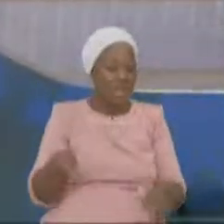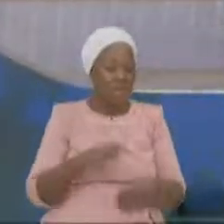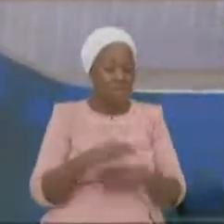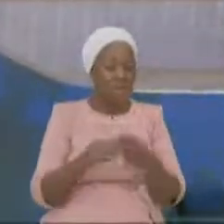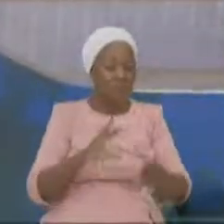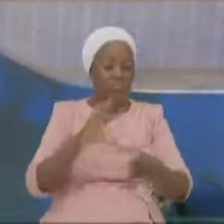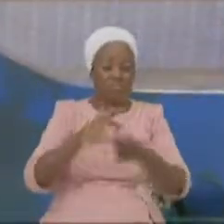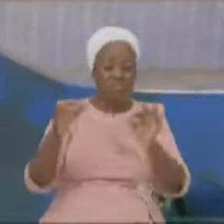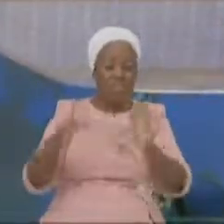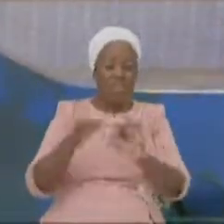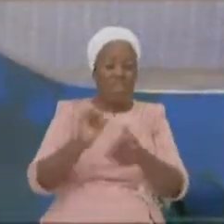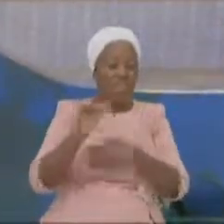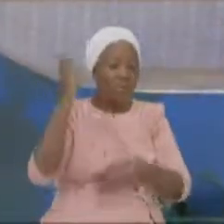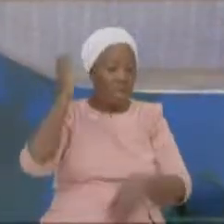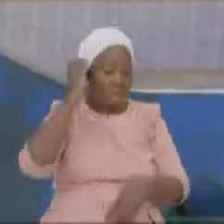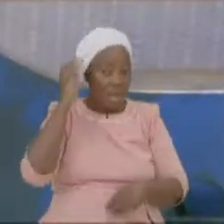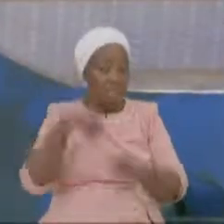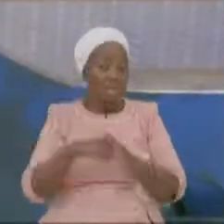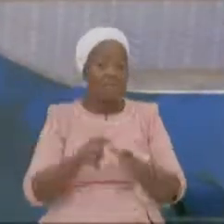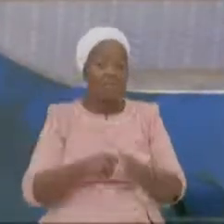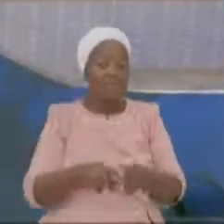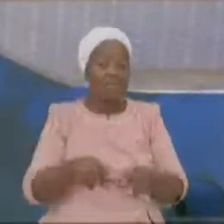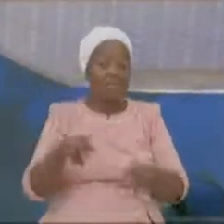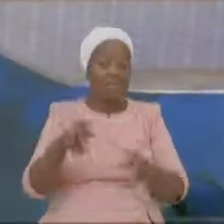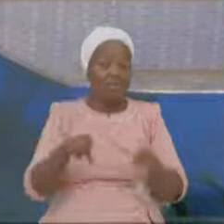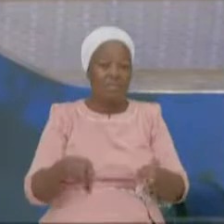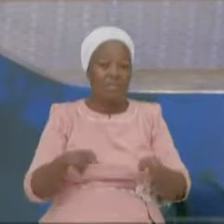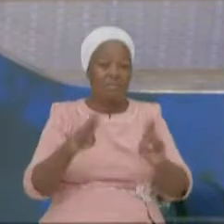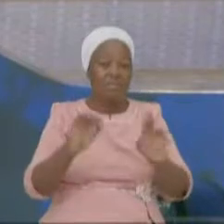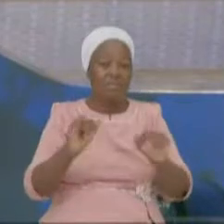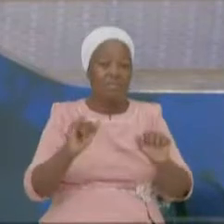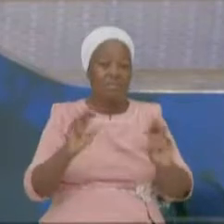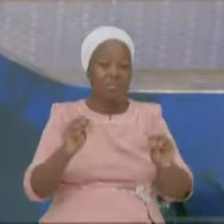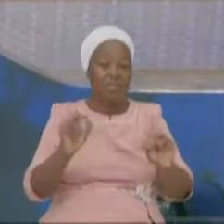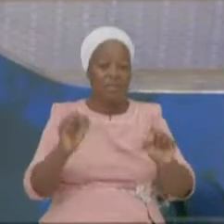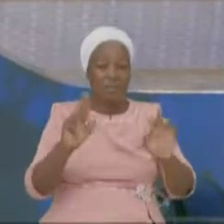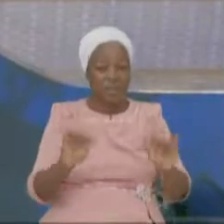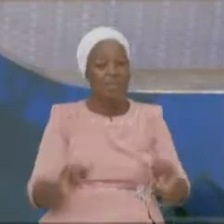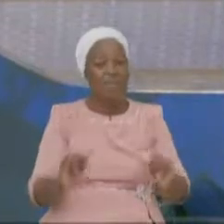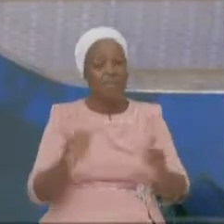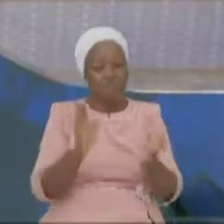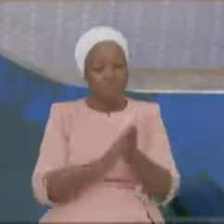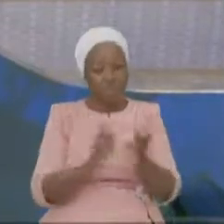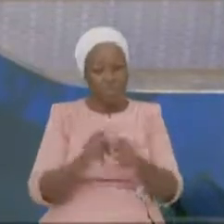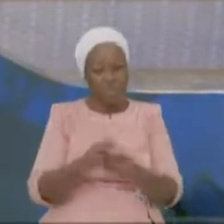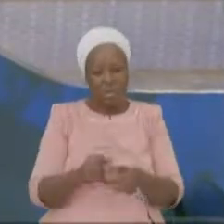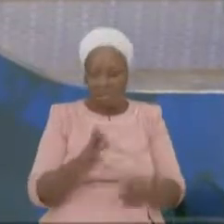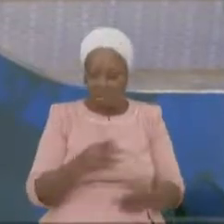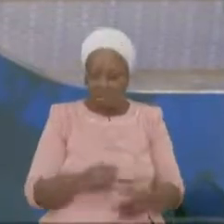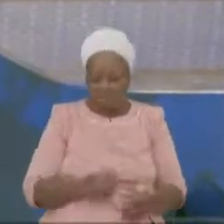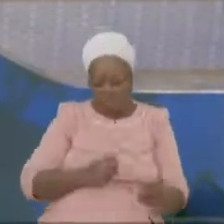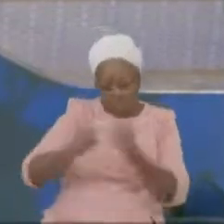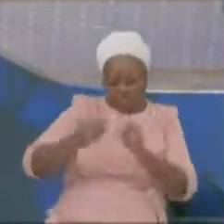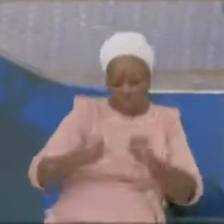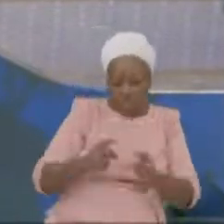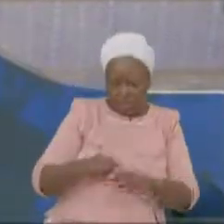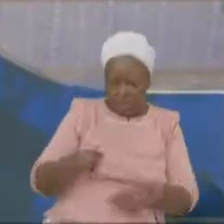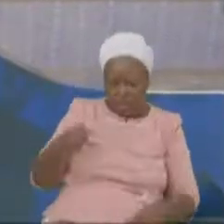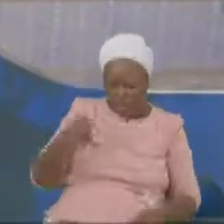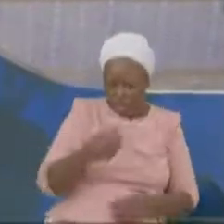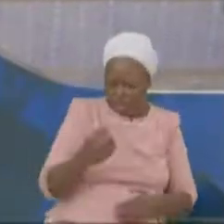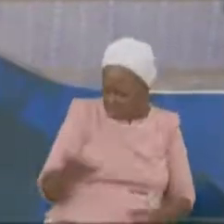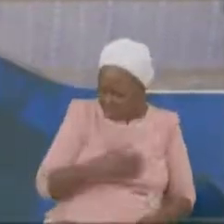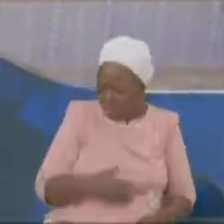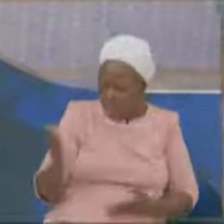the primary school, that will punch somebody and say, bring out something sweet. There